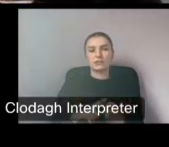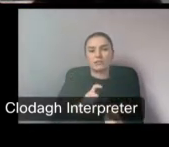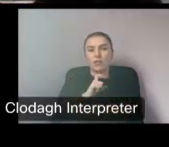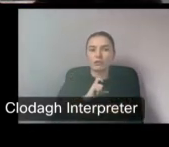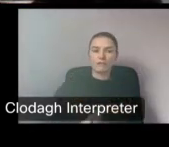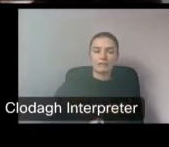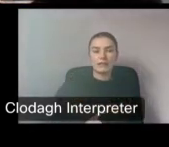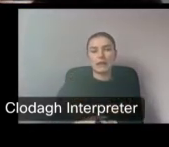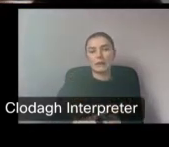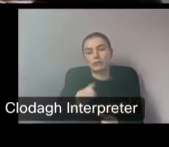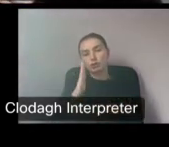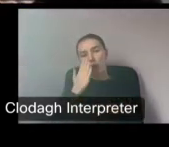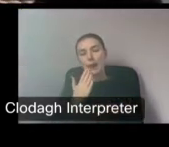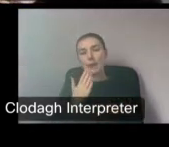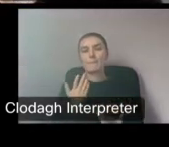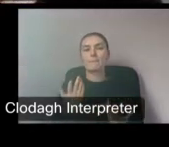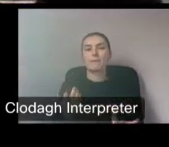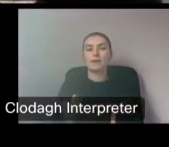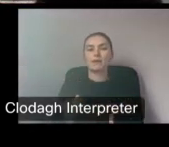the shame